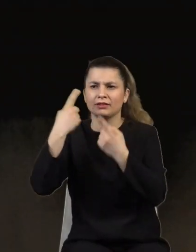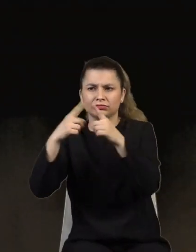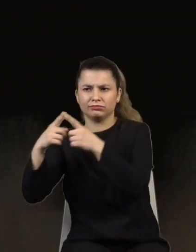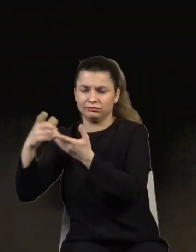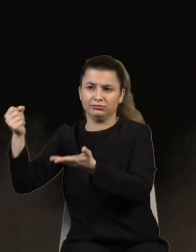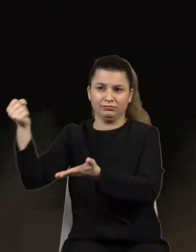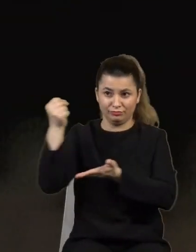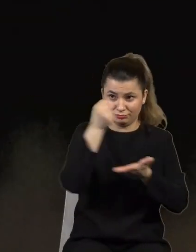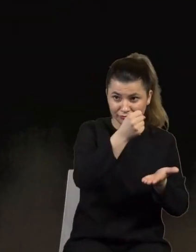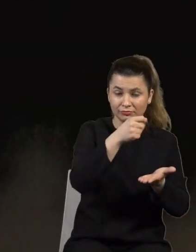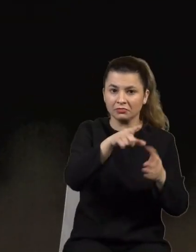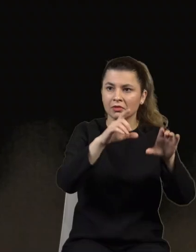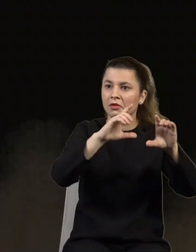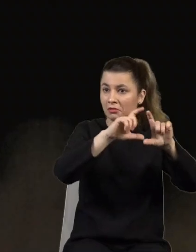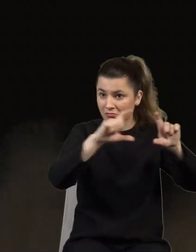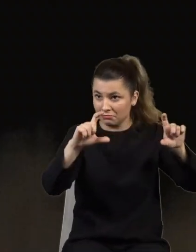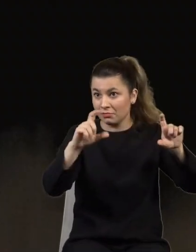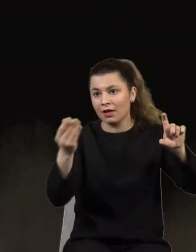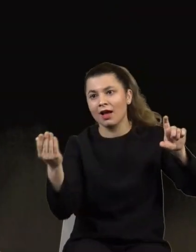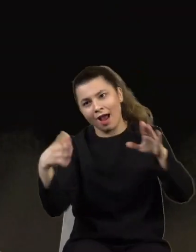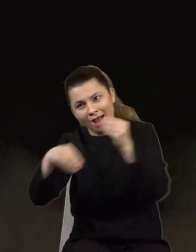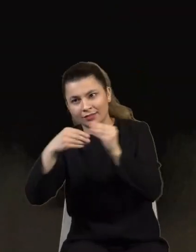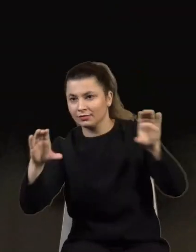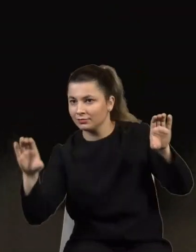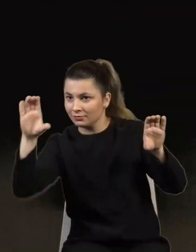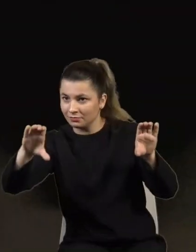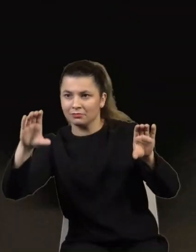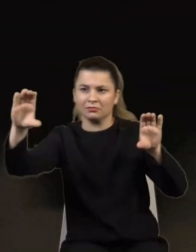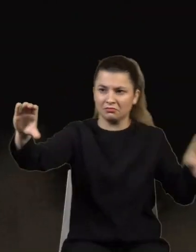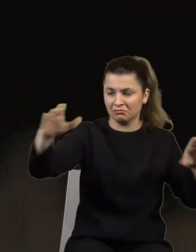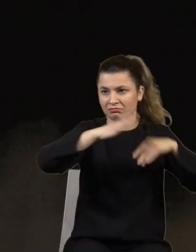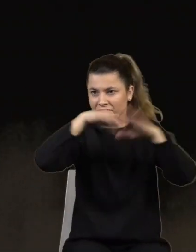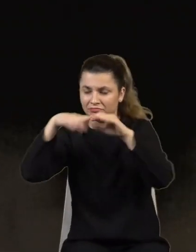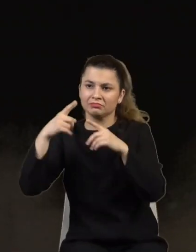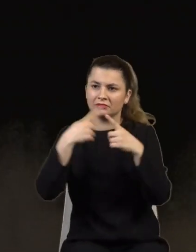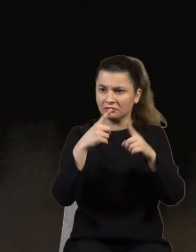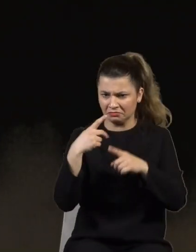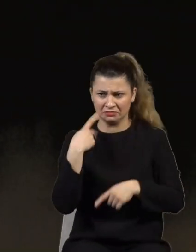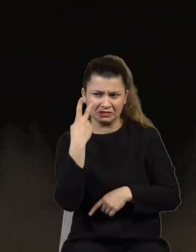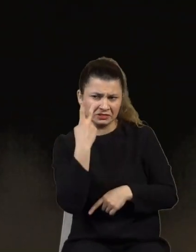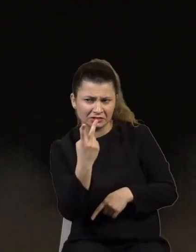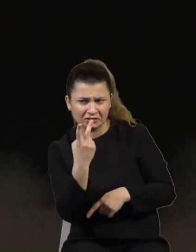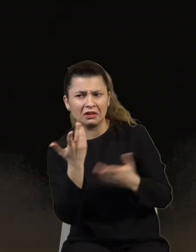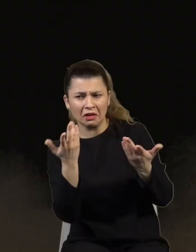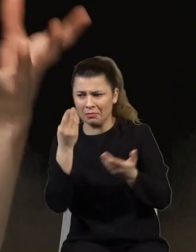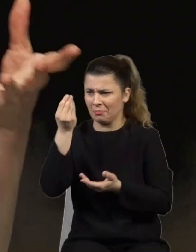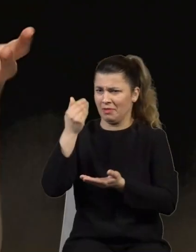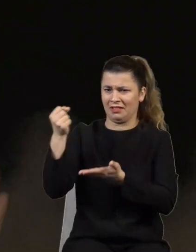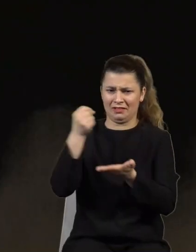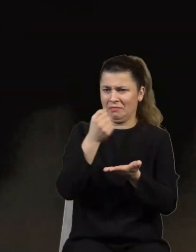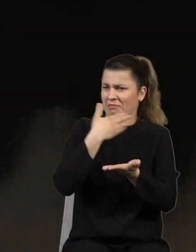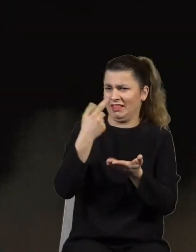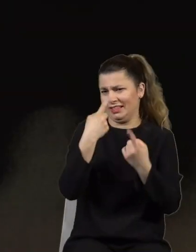good value for money. Maybe an example in Poland is the Lodz airport, which is very close to the